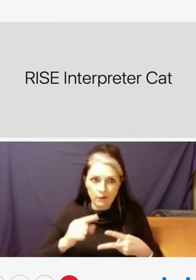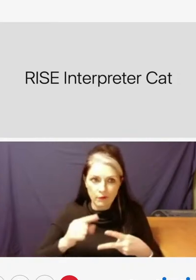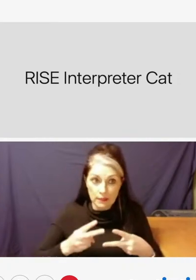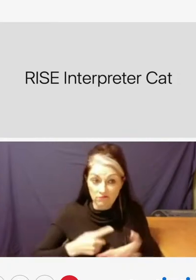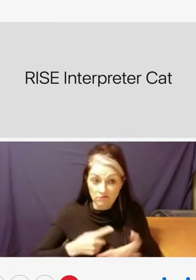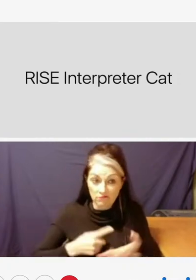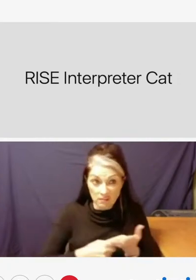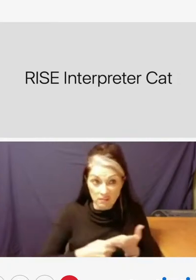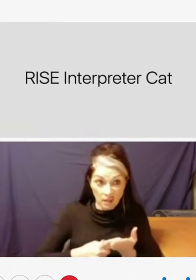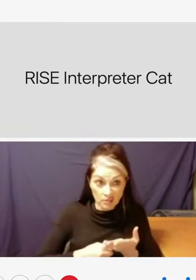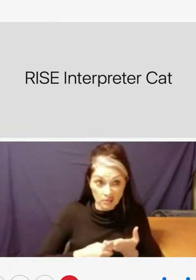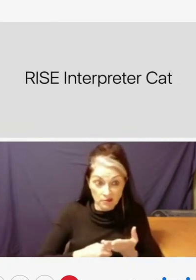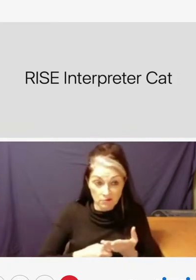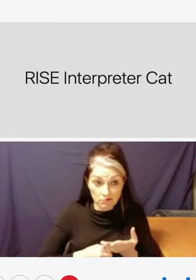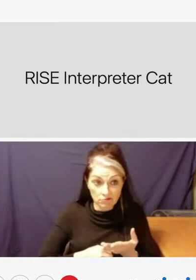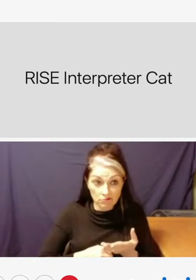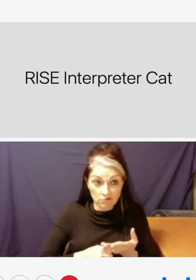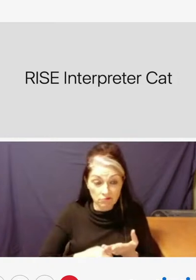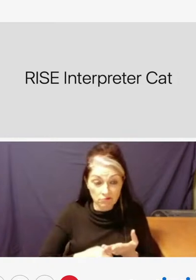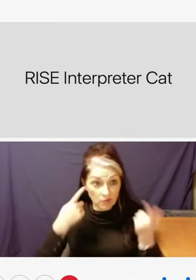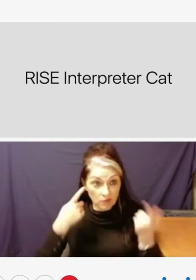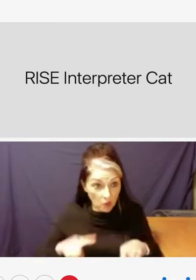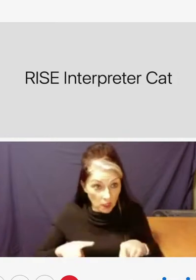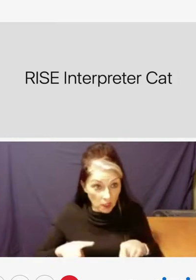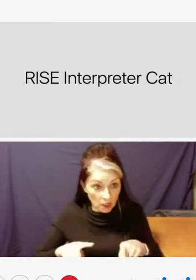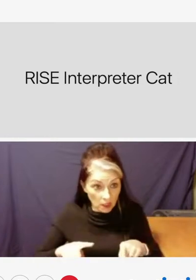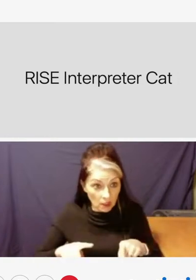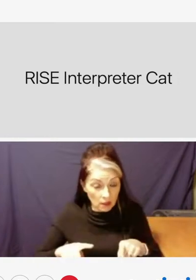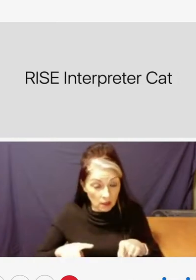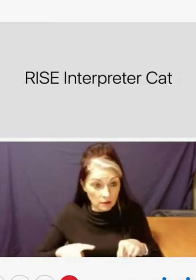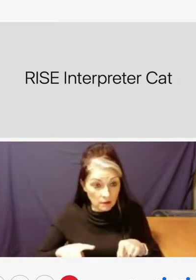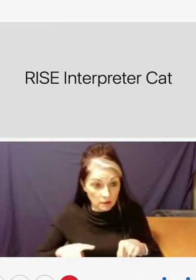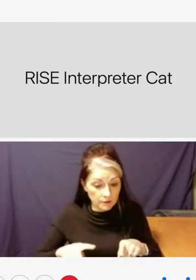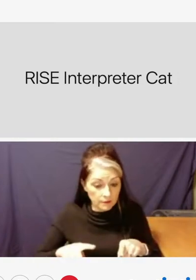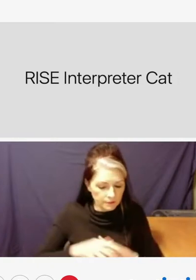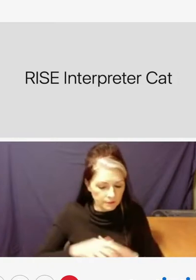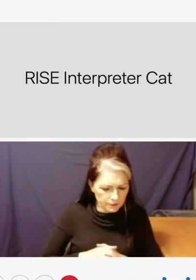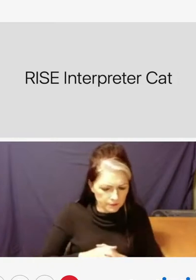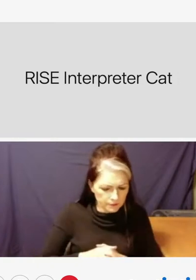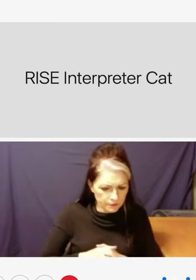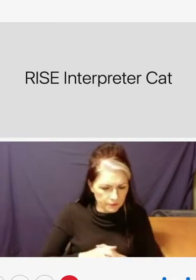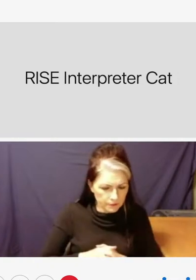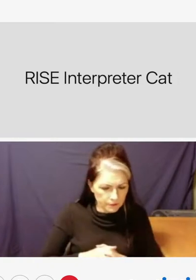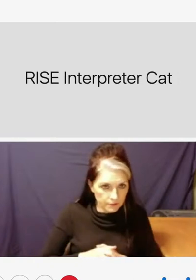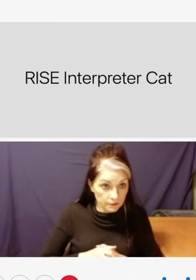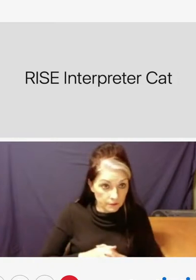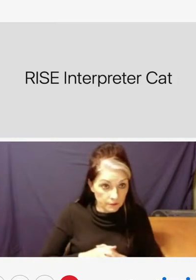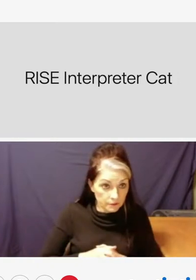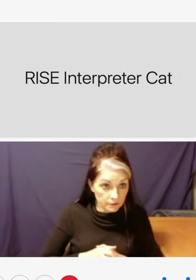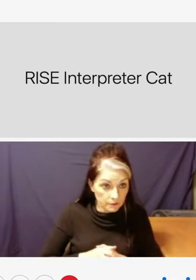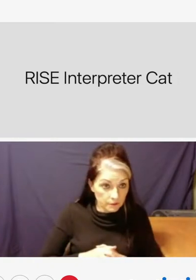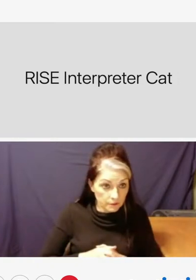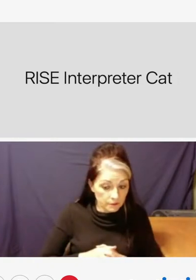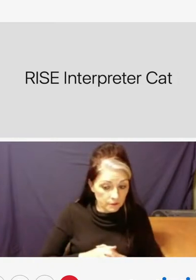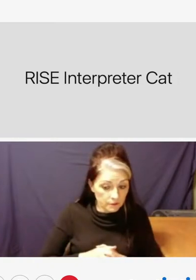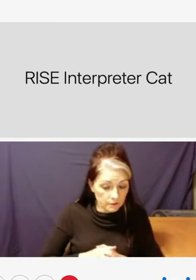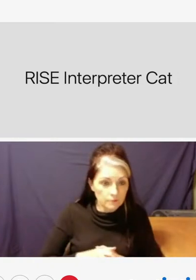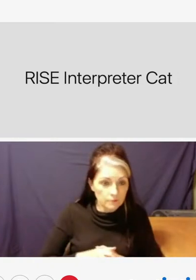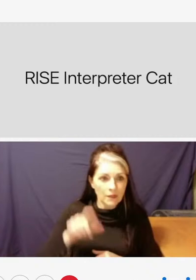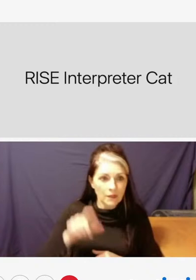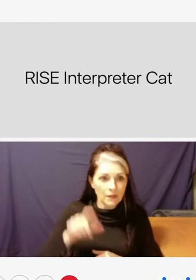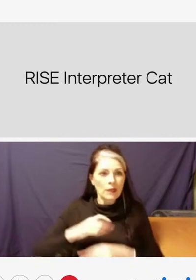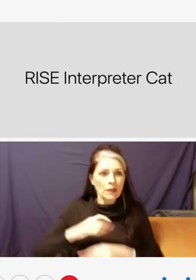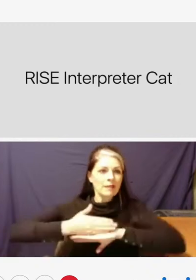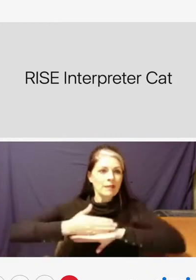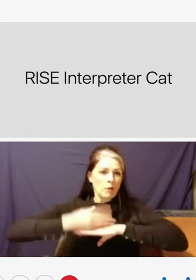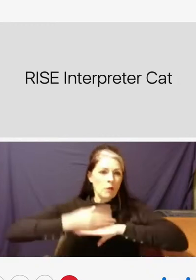discussion is um you know I know that we need these Chromebooks for our kids and everything I realize that don't have